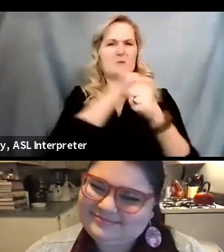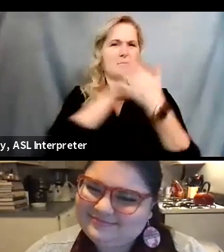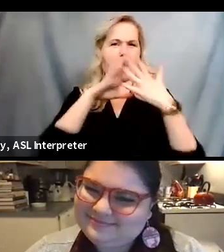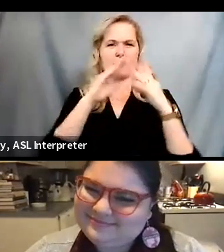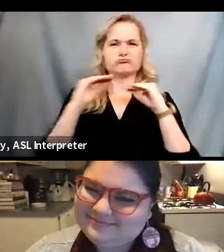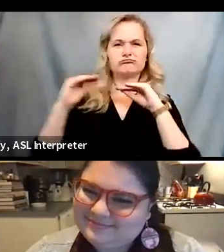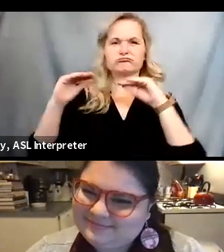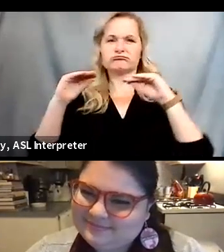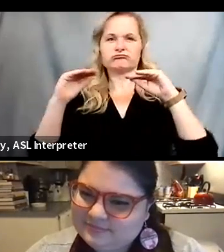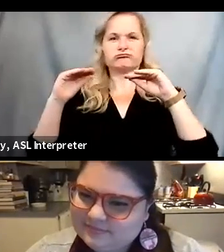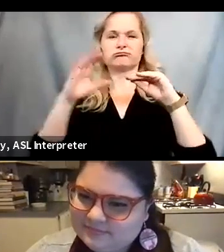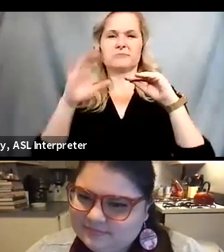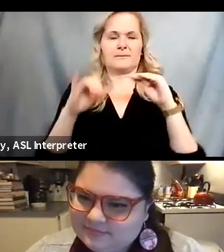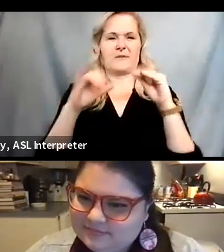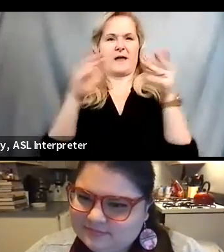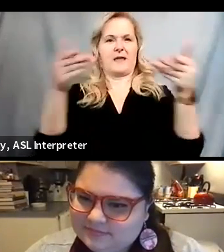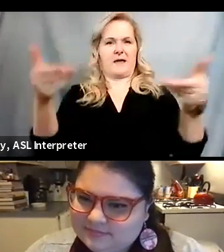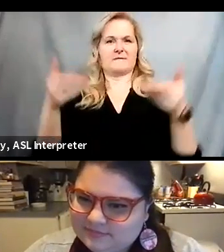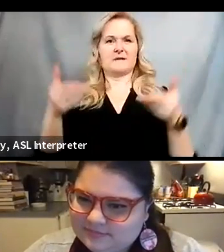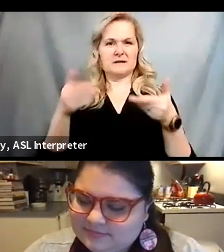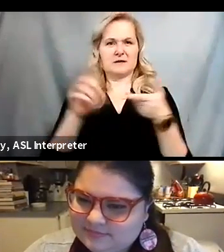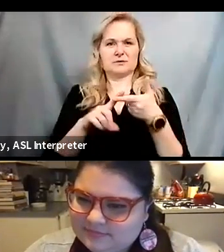And